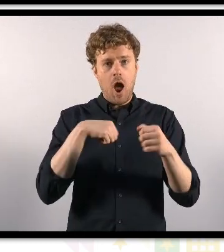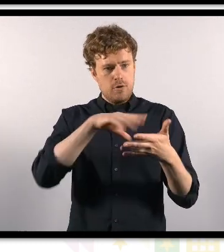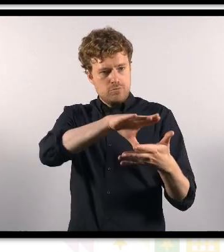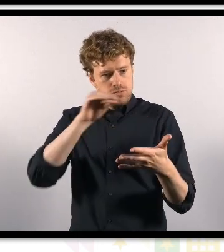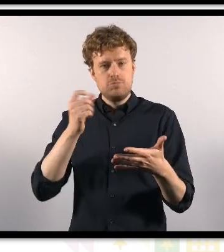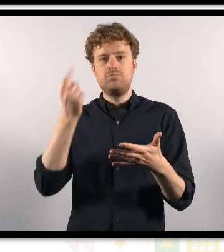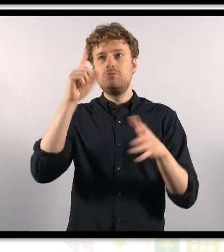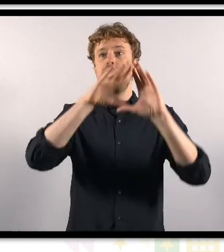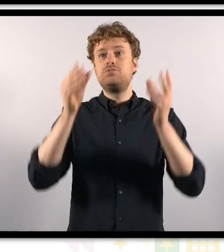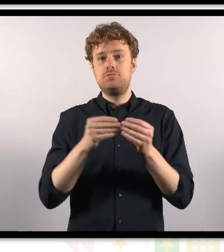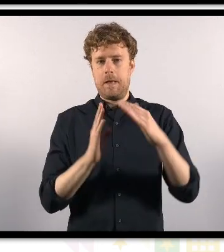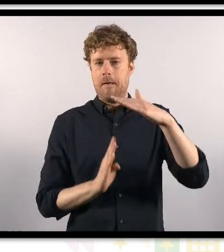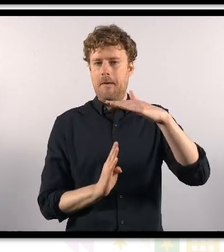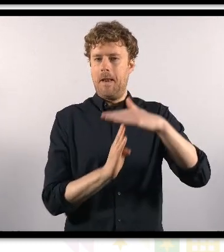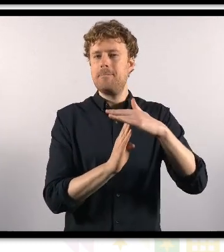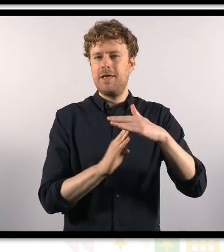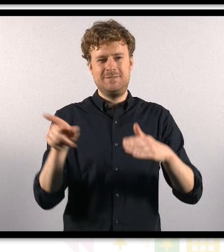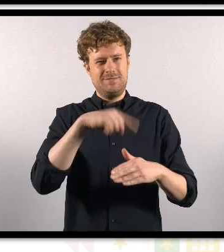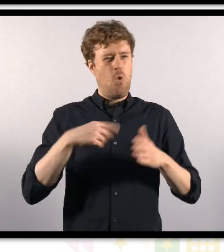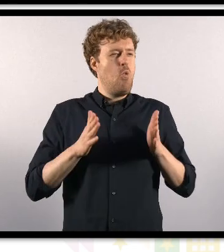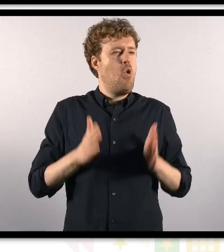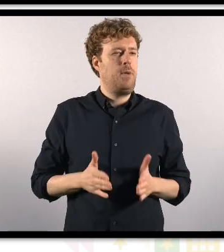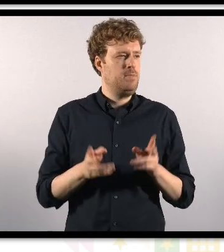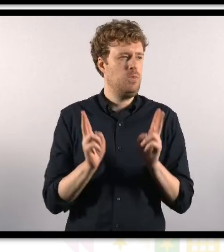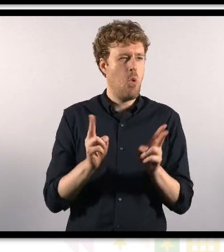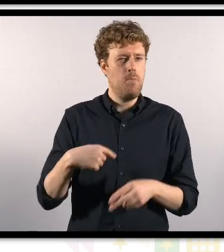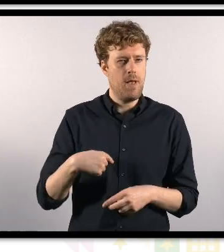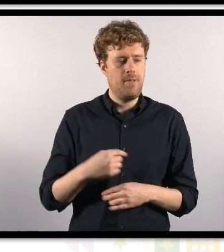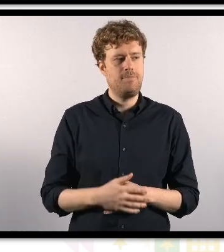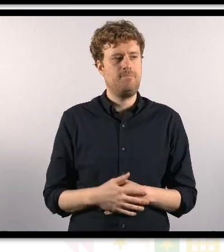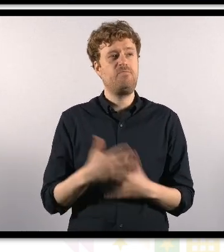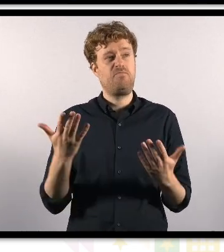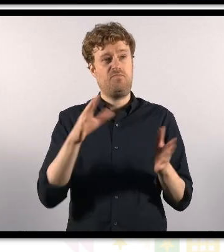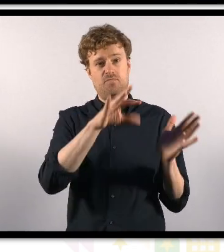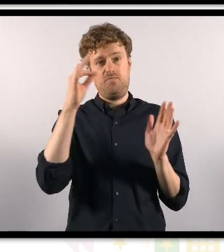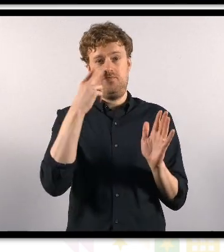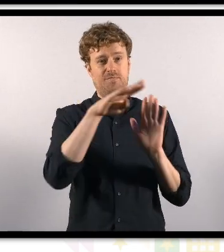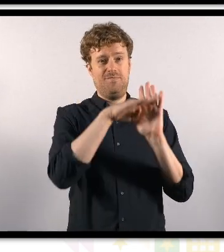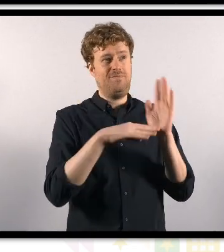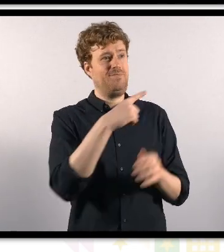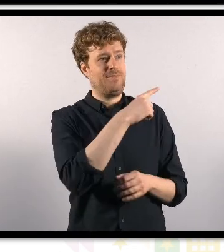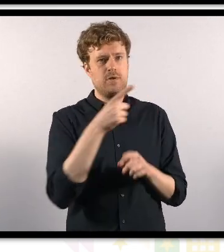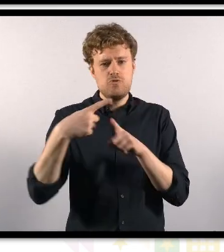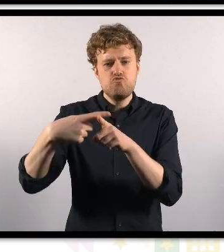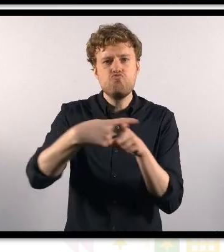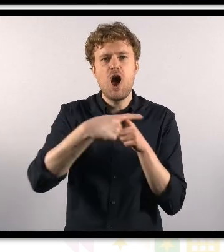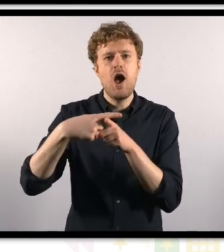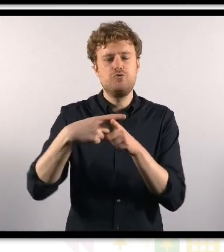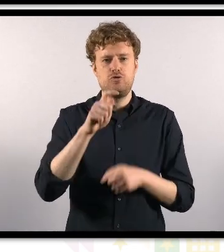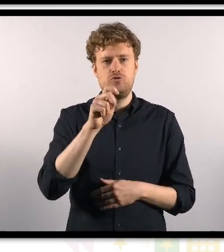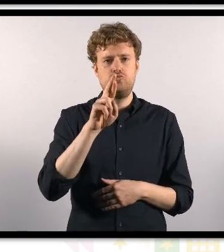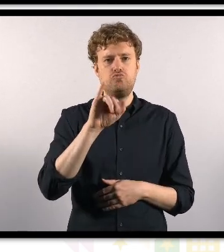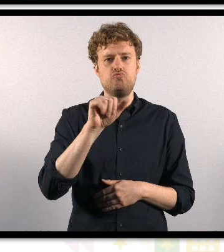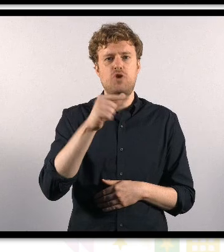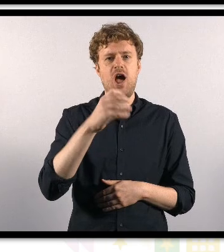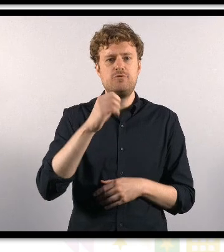chain is a lot. The amount of time it takes to sieve through terabytes worth of logs is a lot. And how many